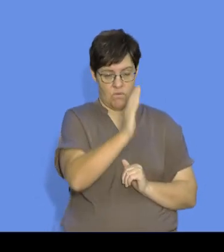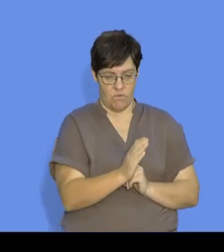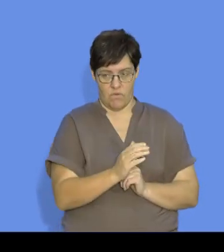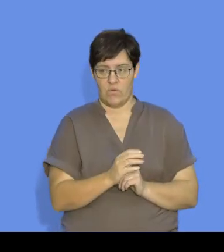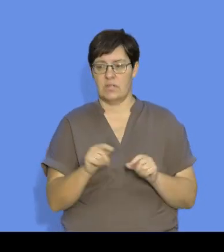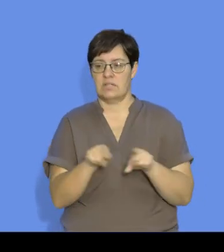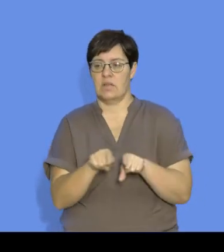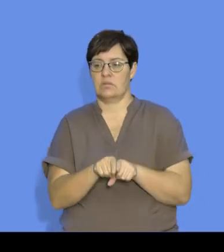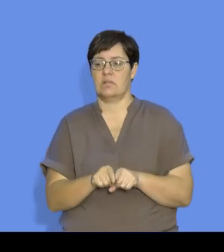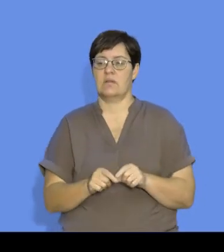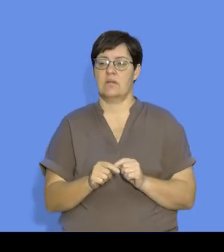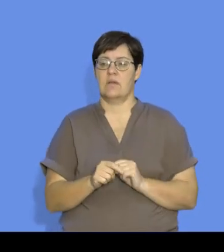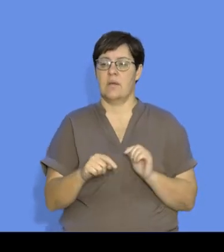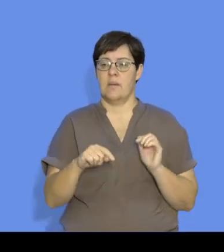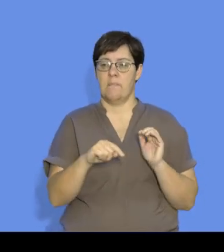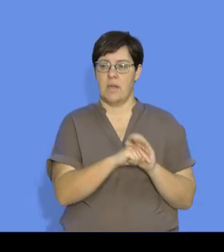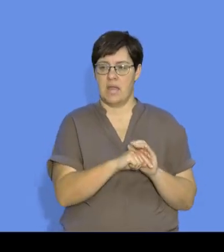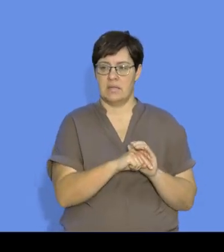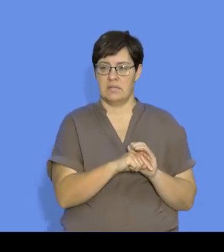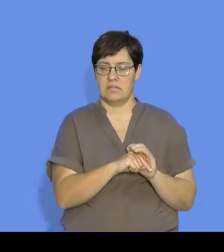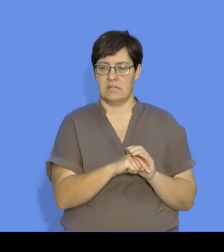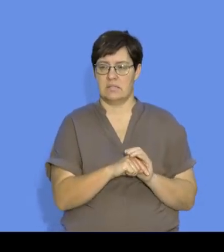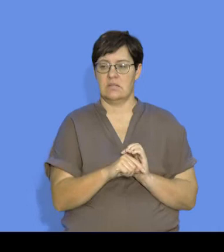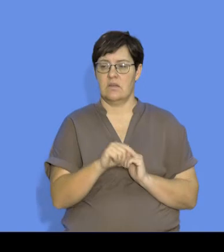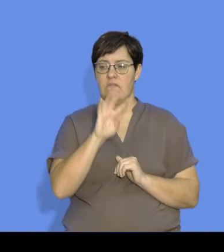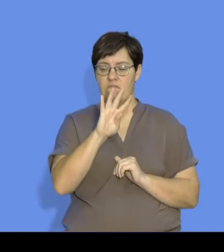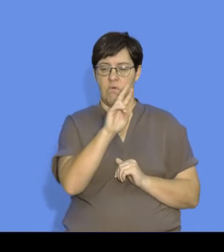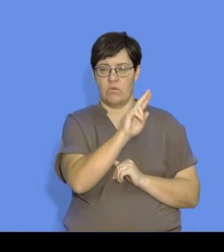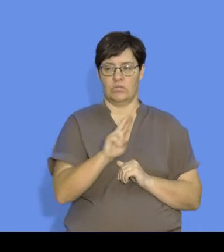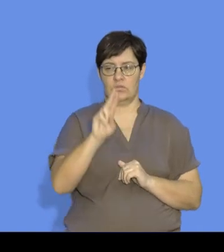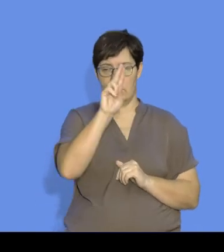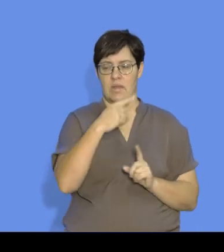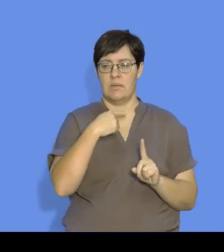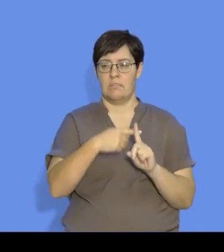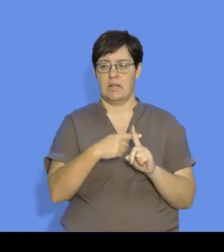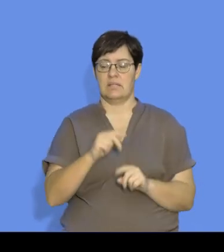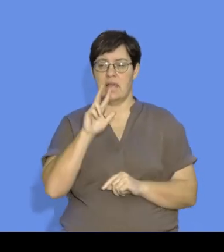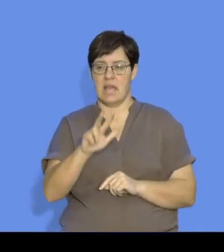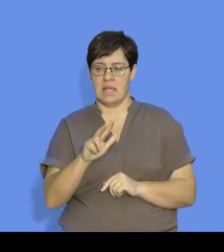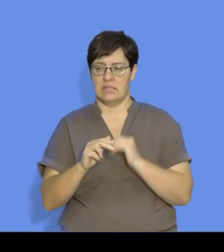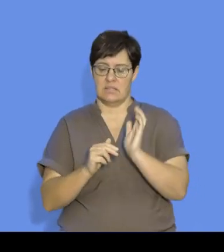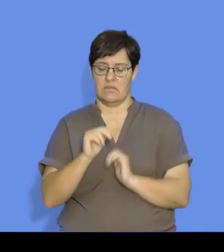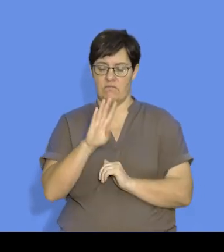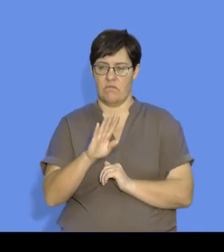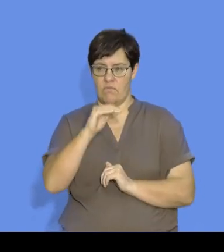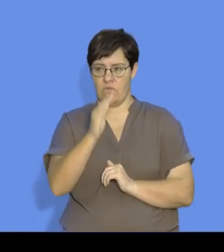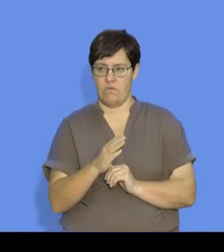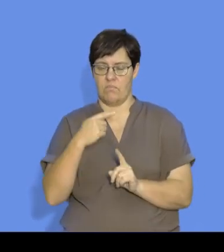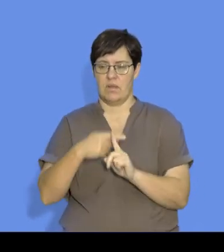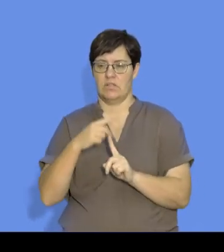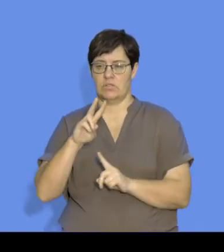which is equals to minus into 4 squared plus 8 into